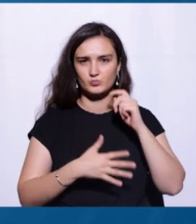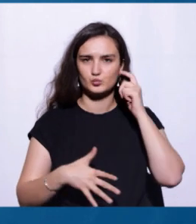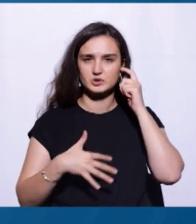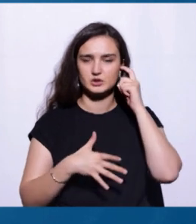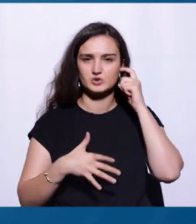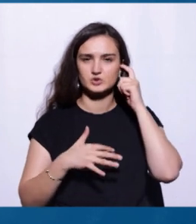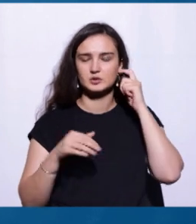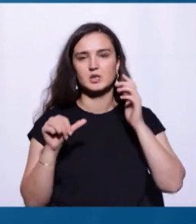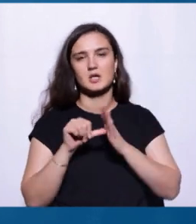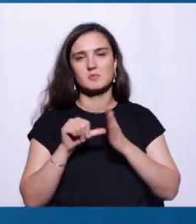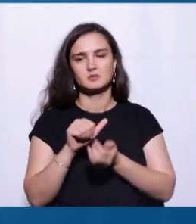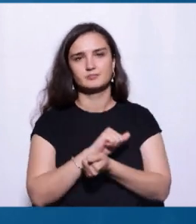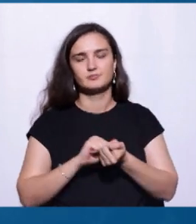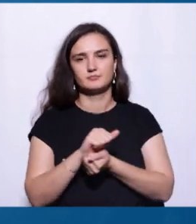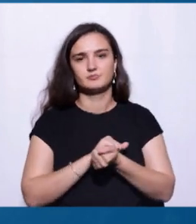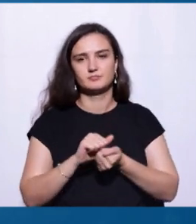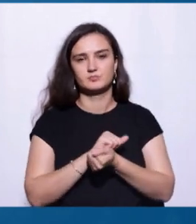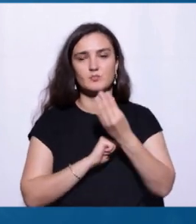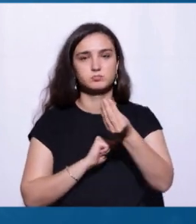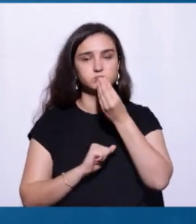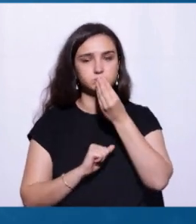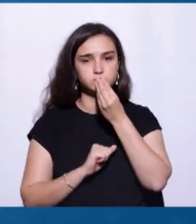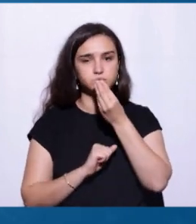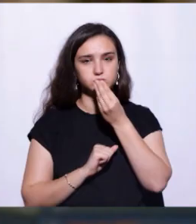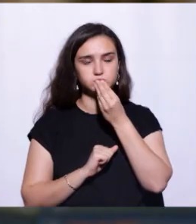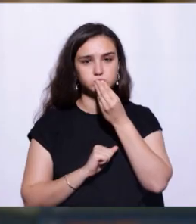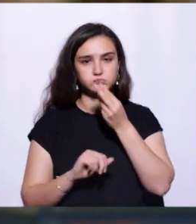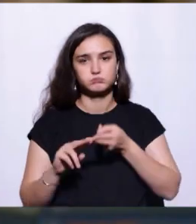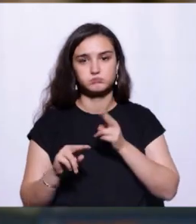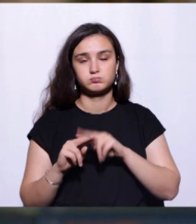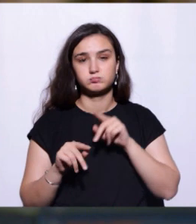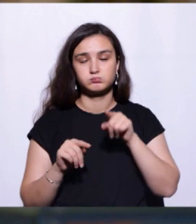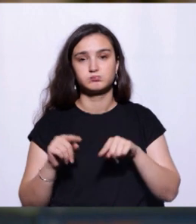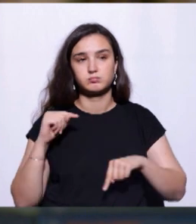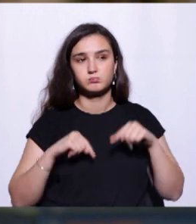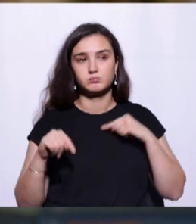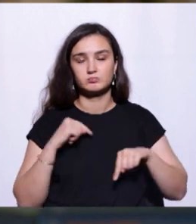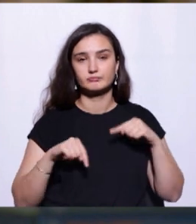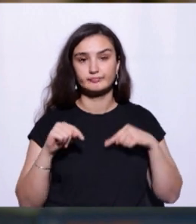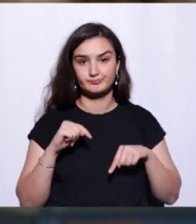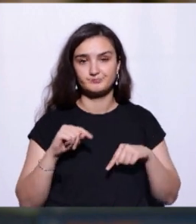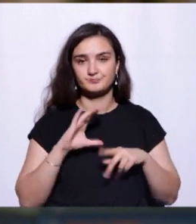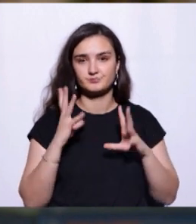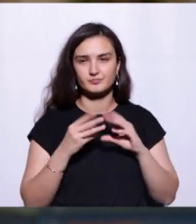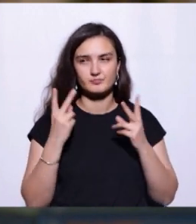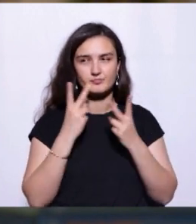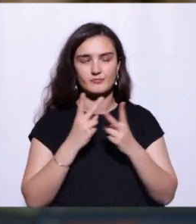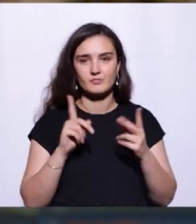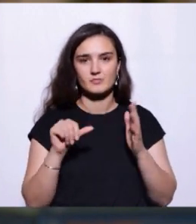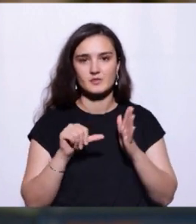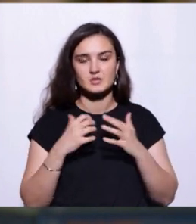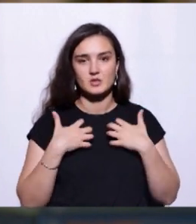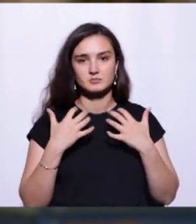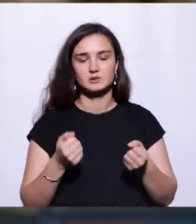that helps digest your food. It is the organ that absorbs everything that is